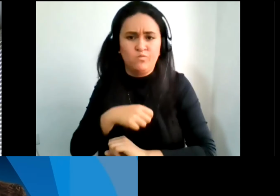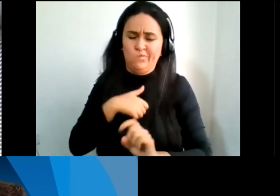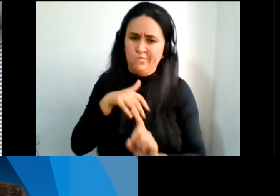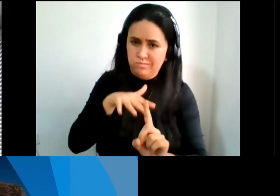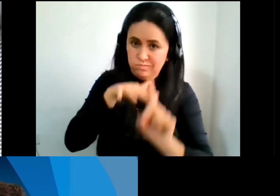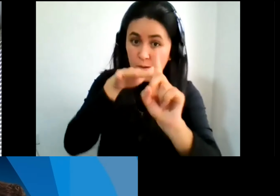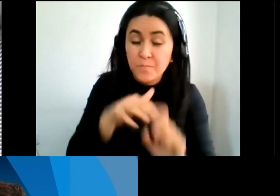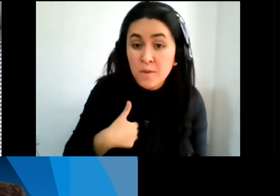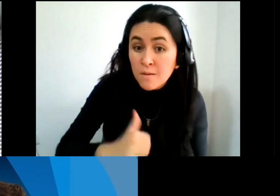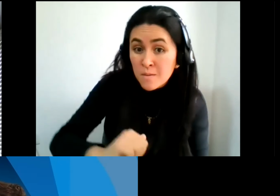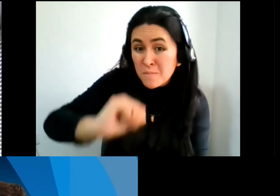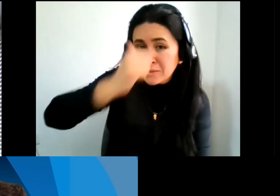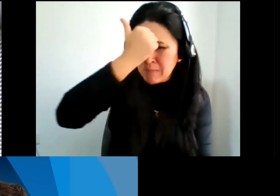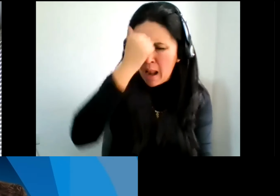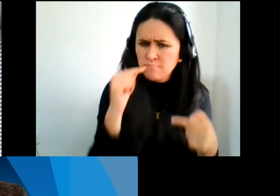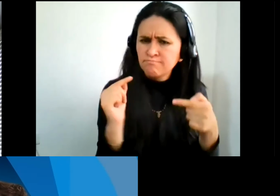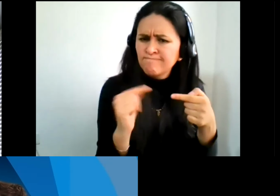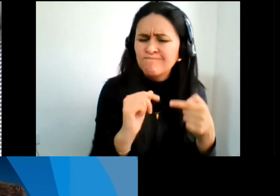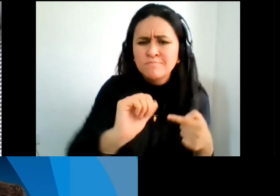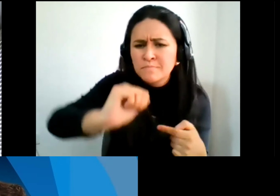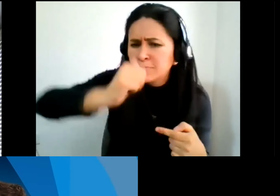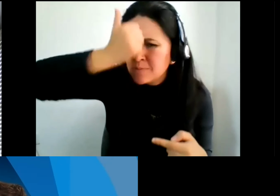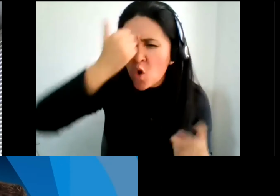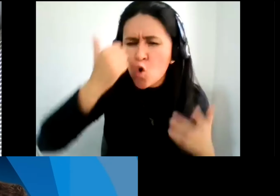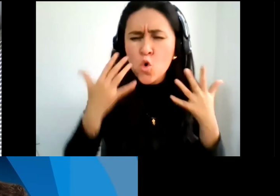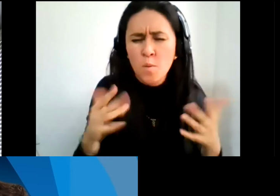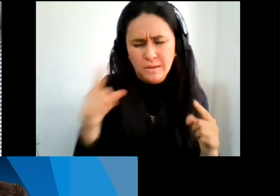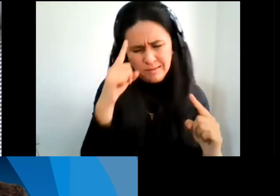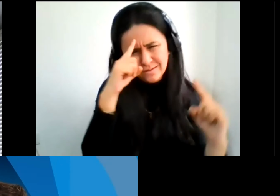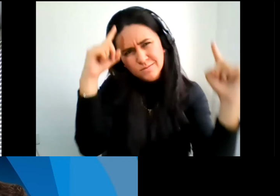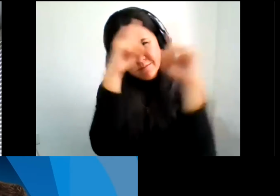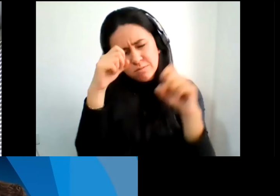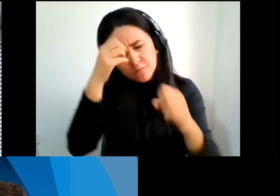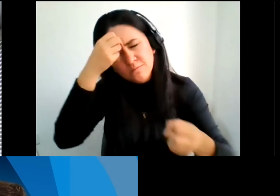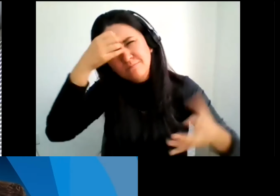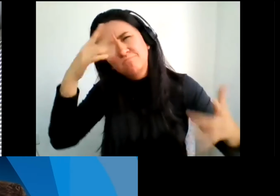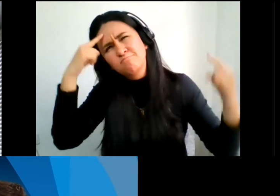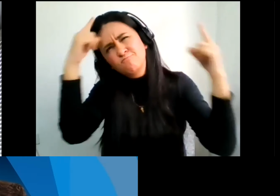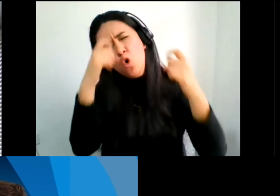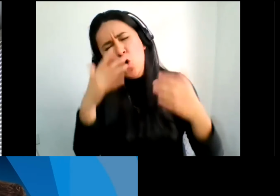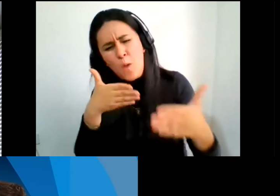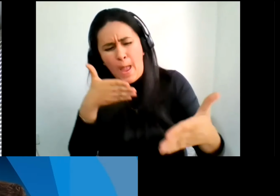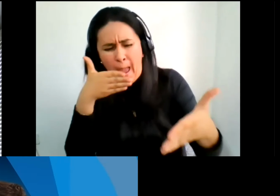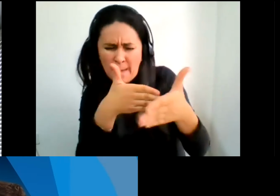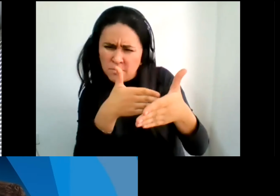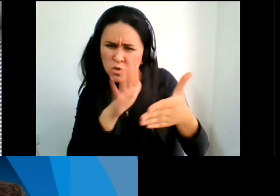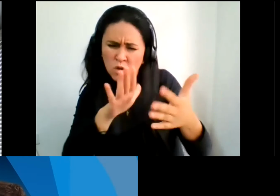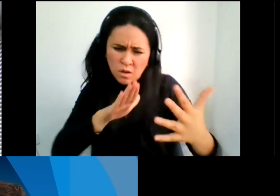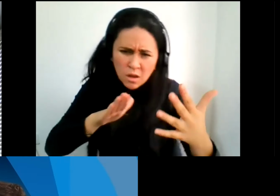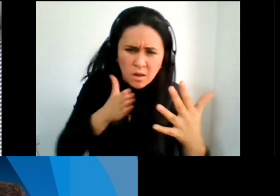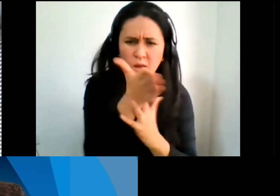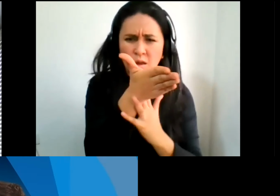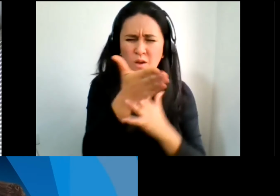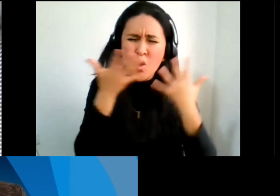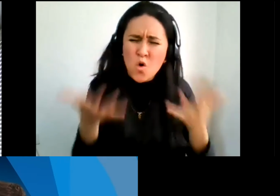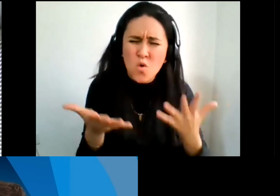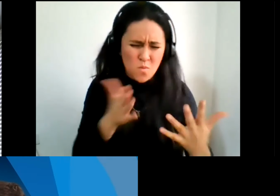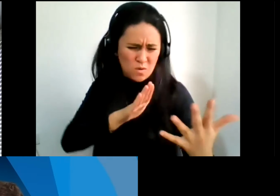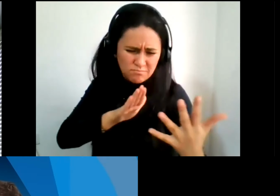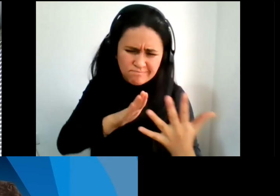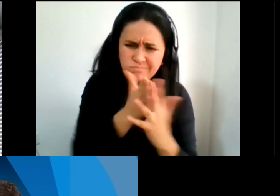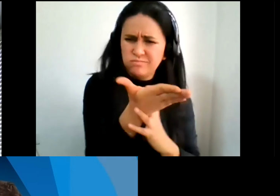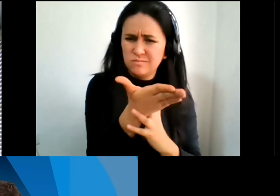One of the fundamental elements is to change the way in which we think of these barriers of access to